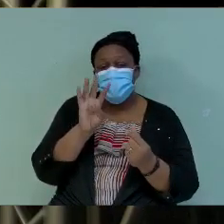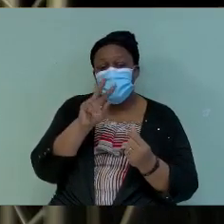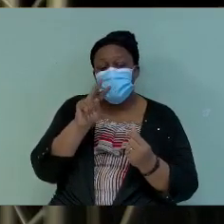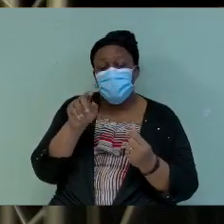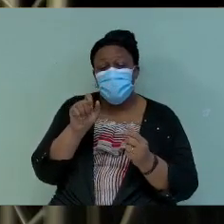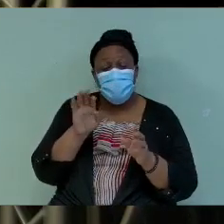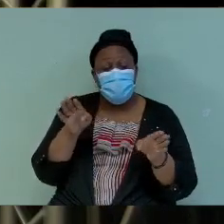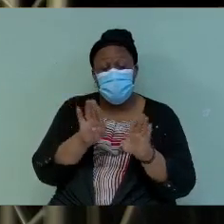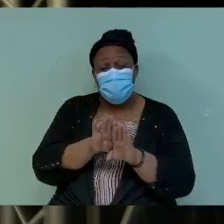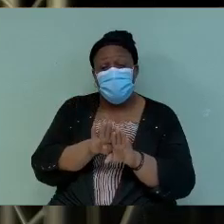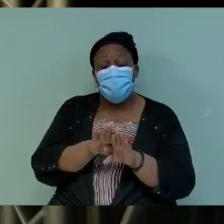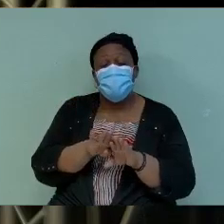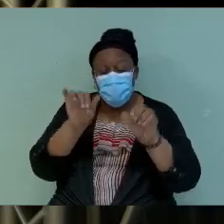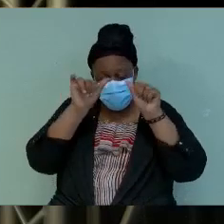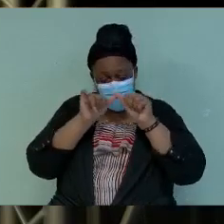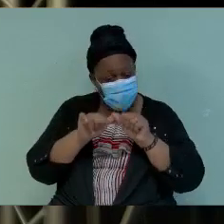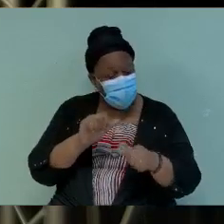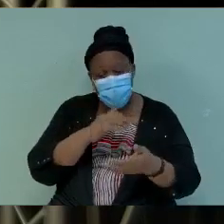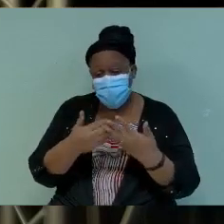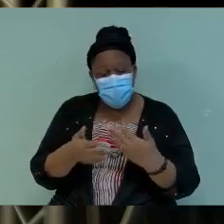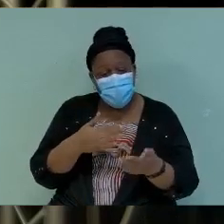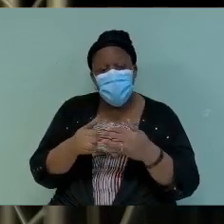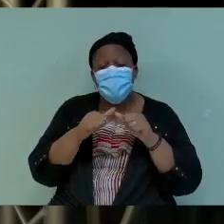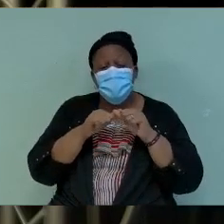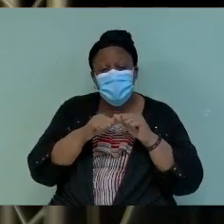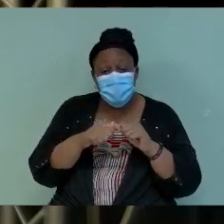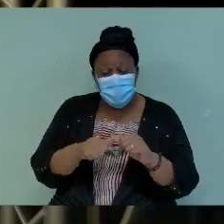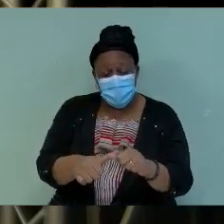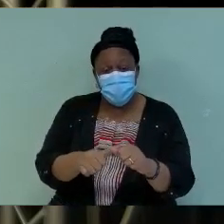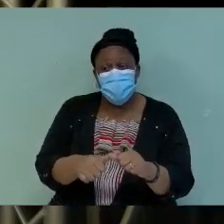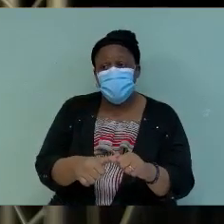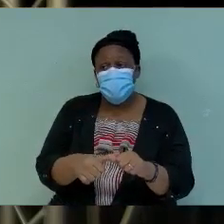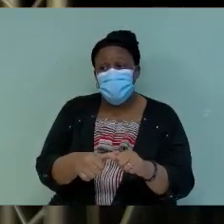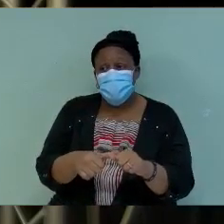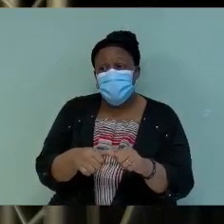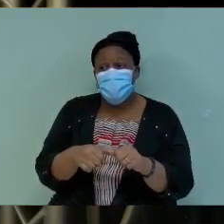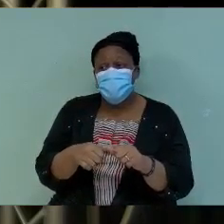provide care. Persons are asked to call